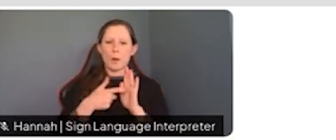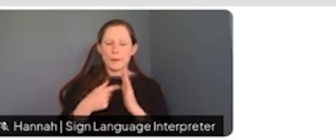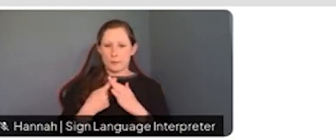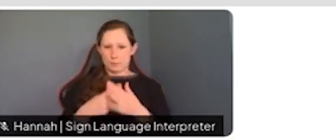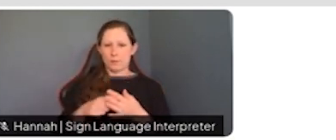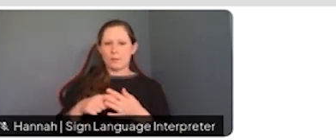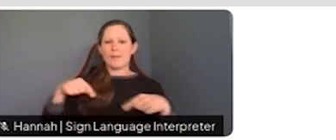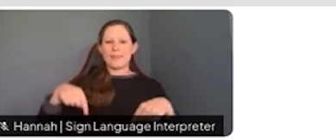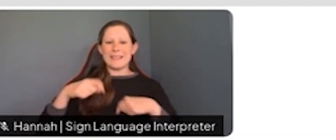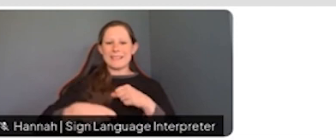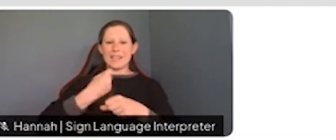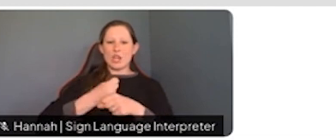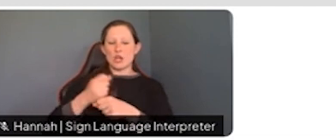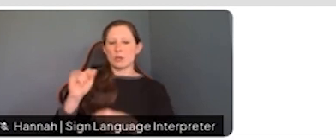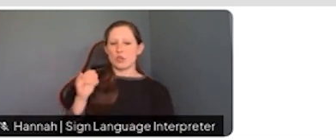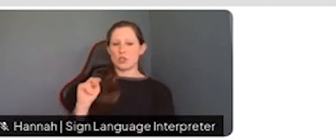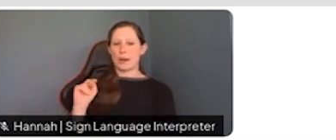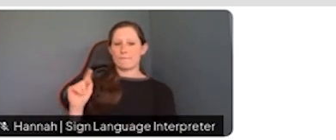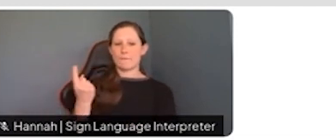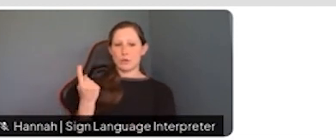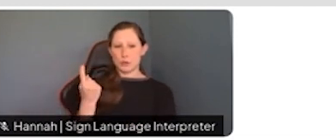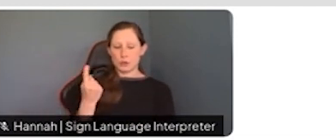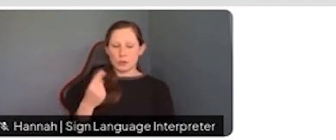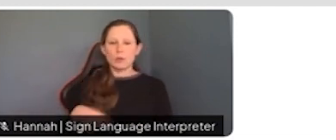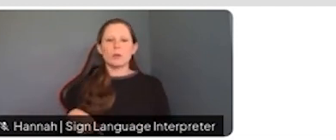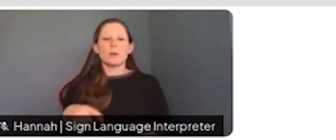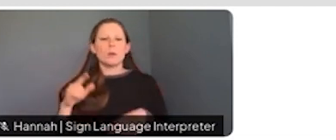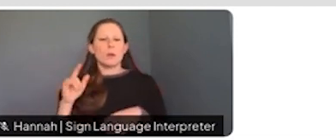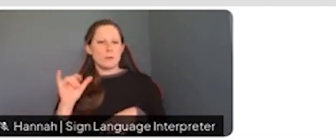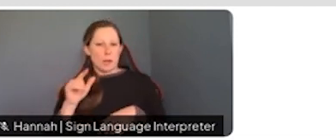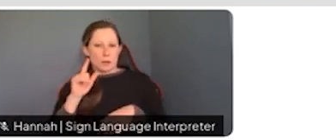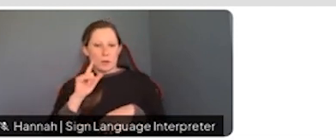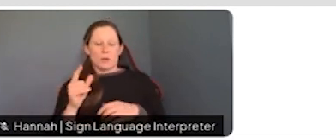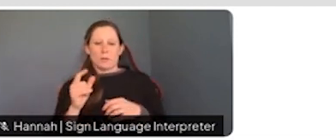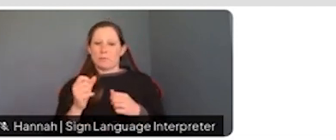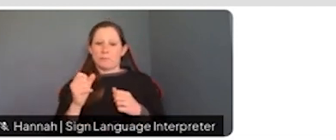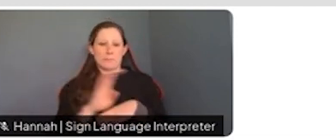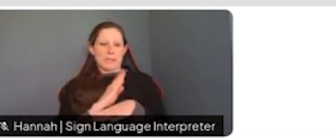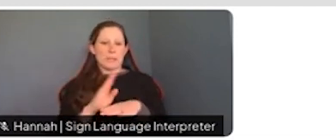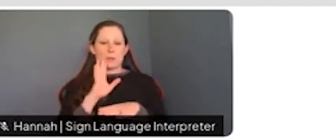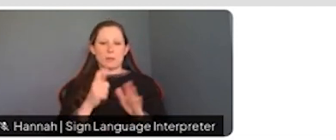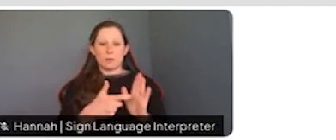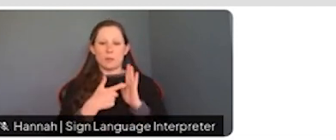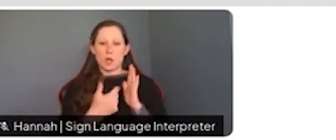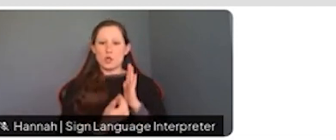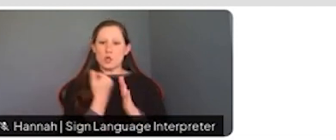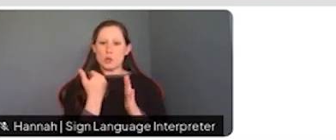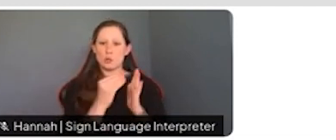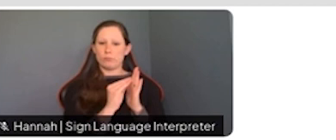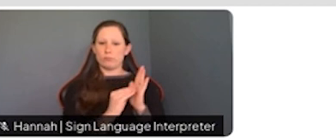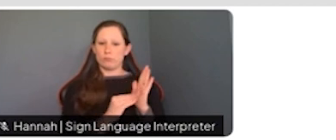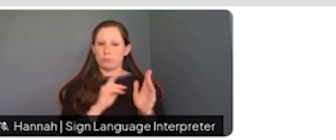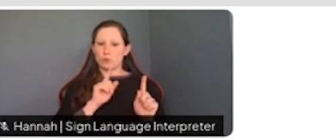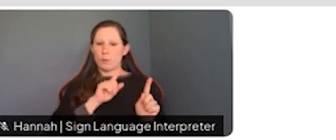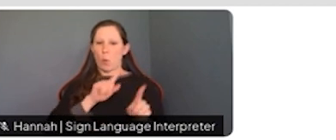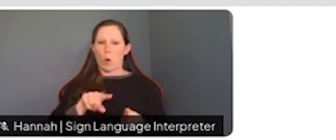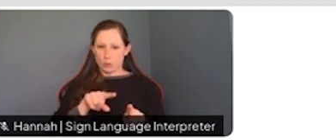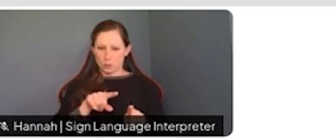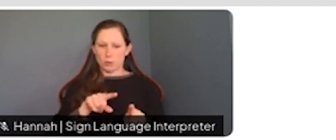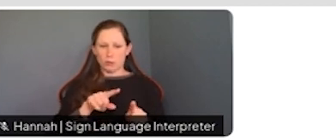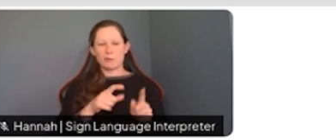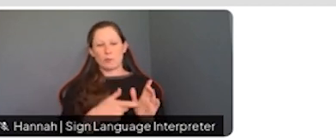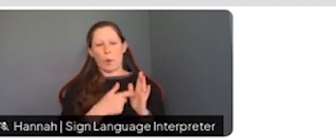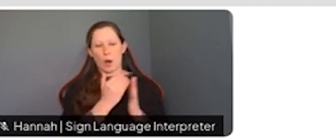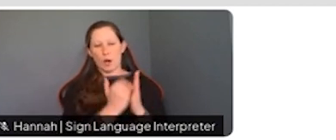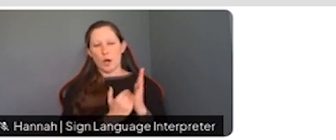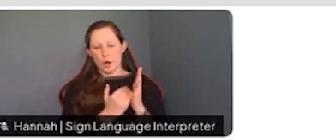year. And business entities subject to the rules will face significant new compliance and record-keeping obligations, which we will cover in the next slides.